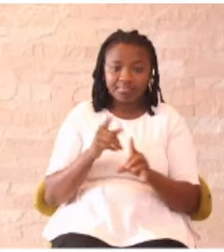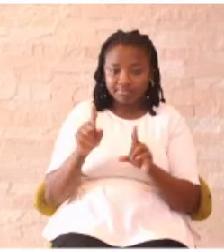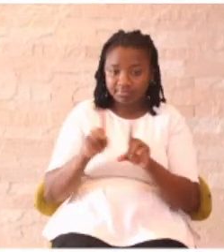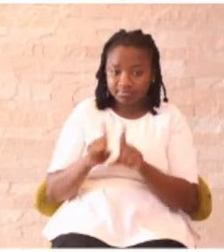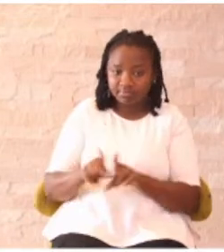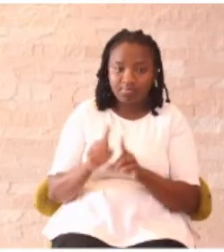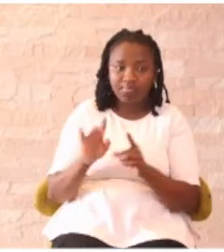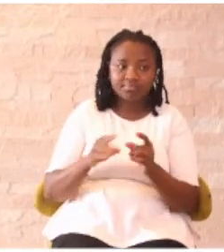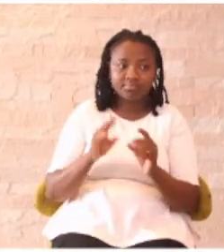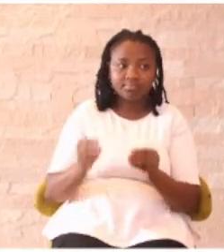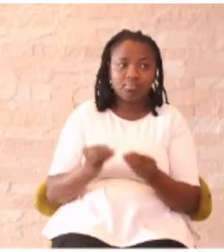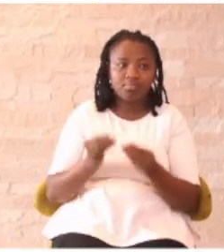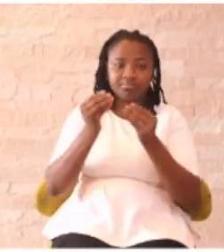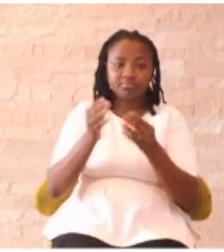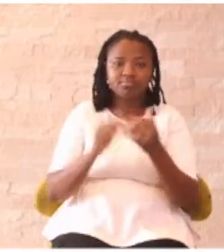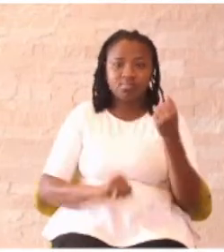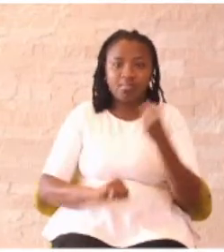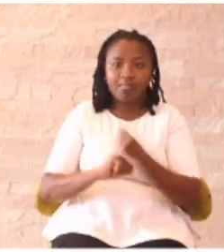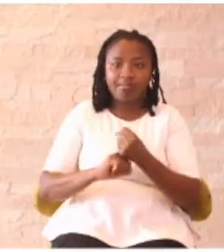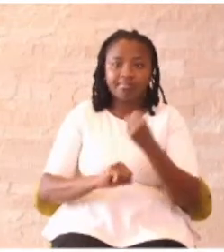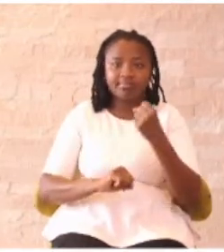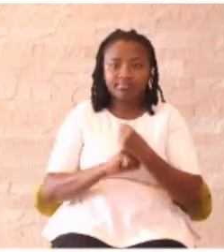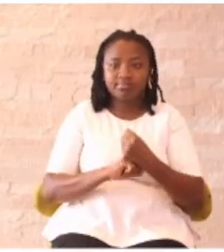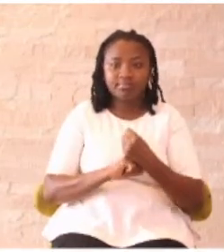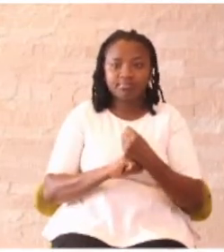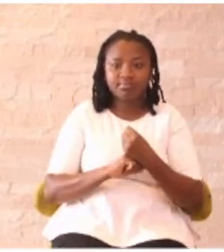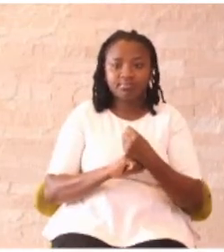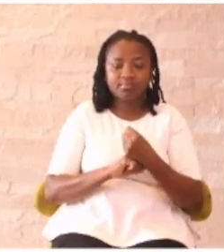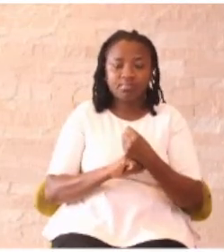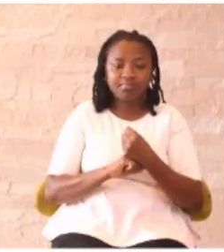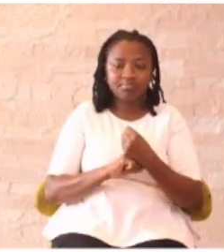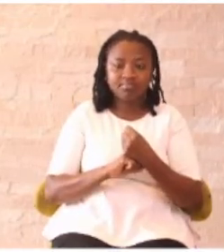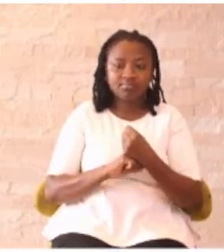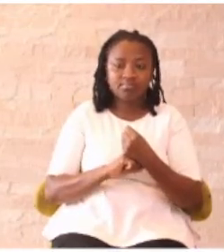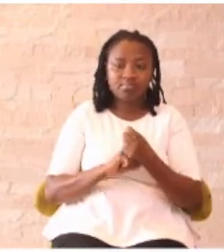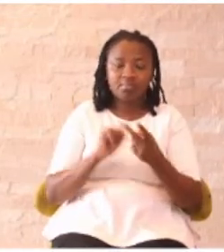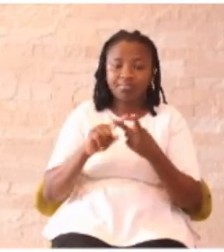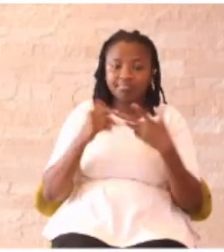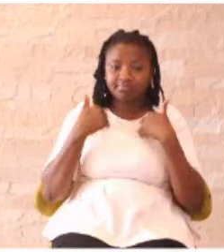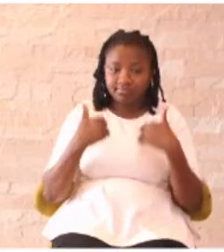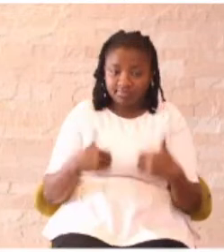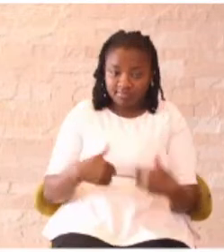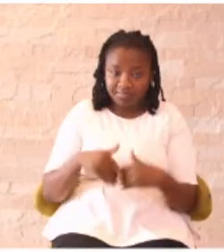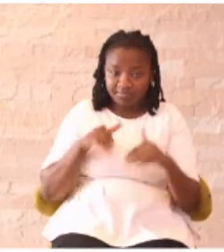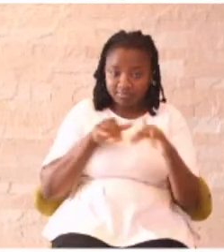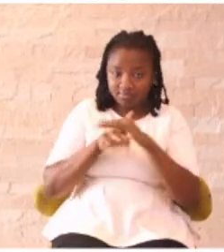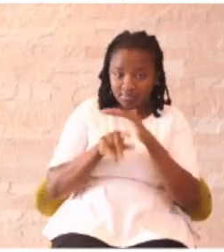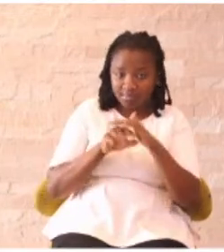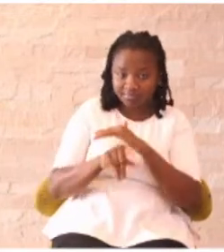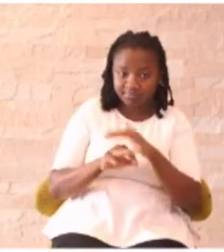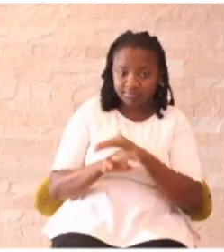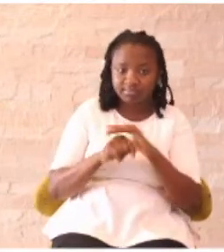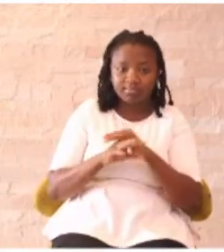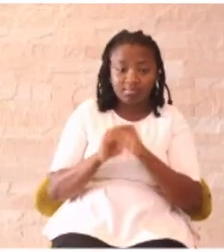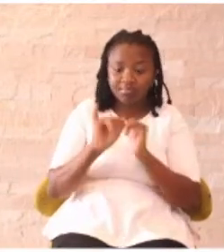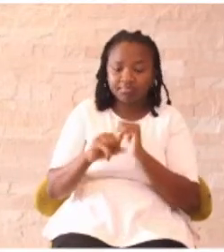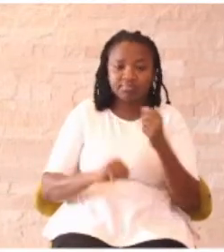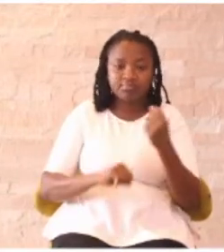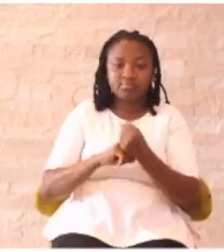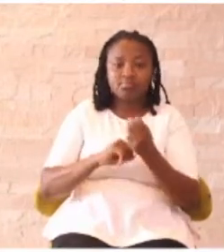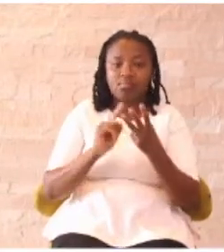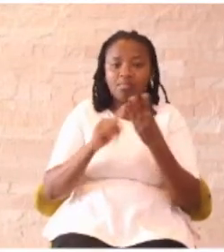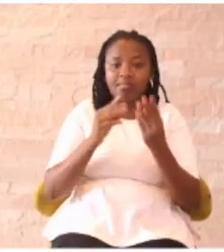including home-to-home service, physical accessibility, and sign